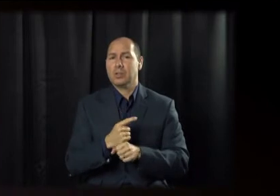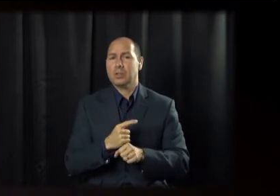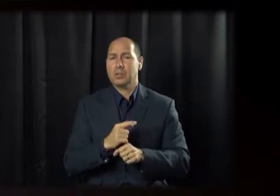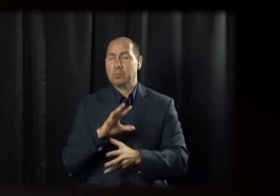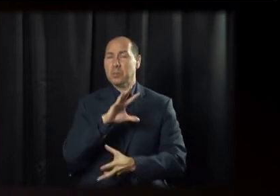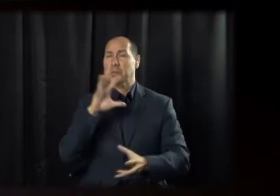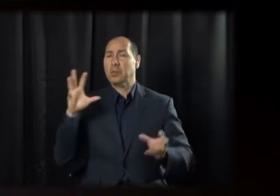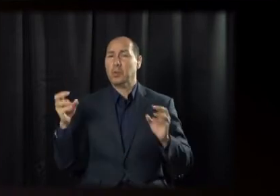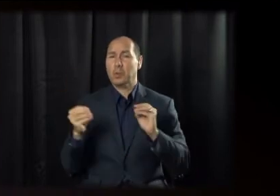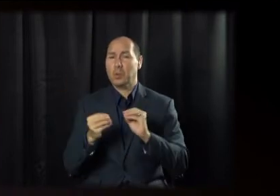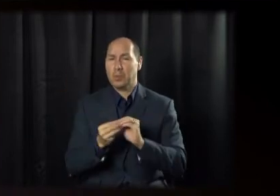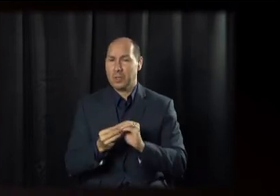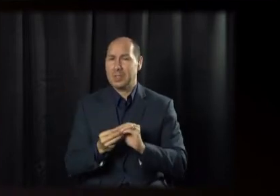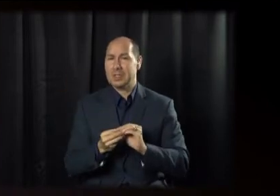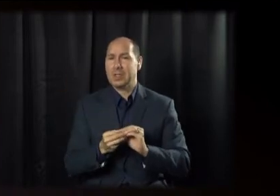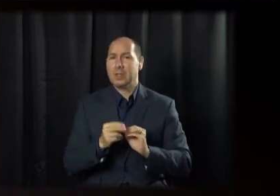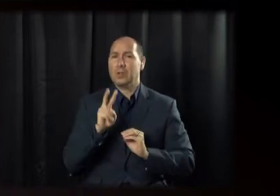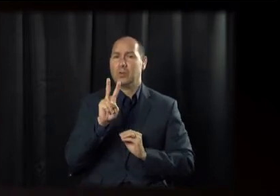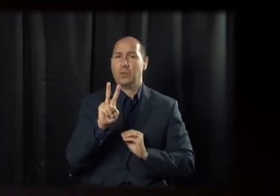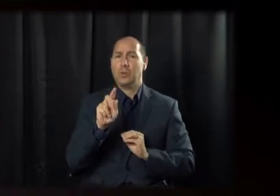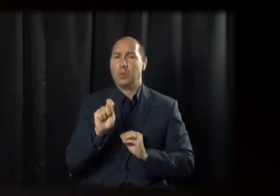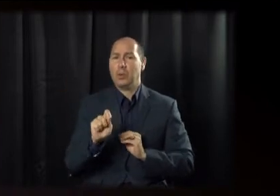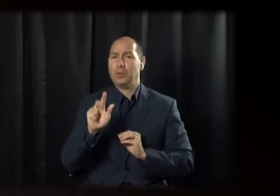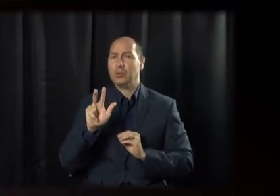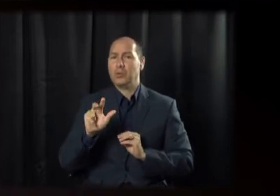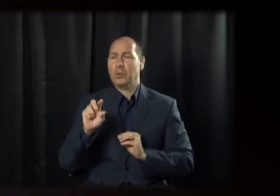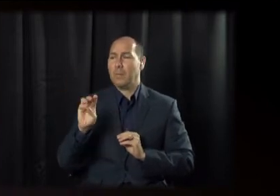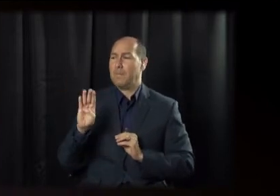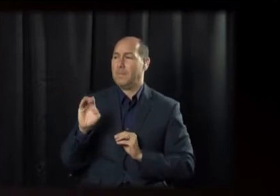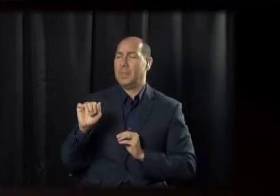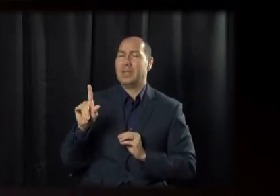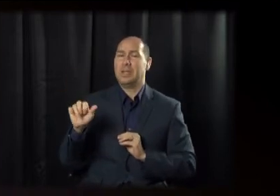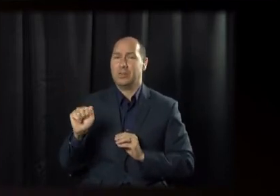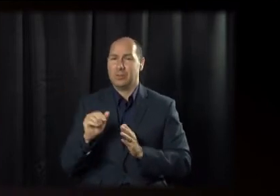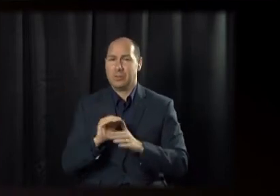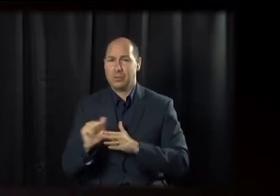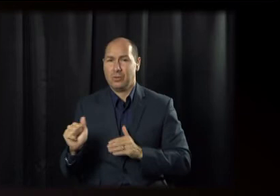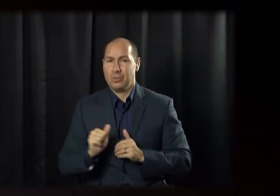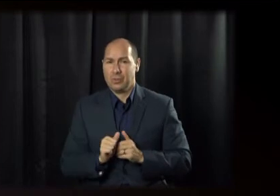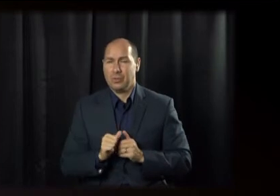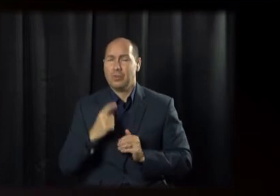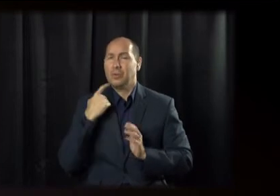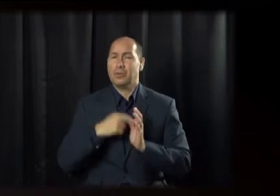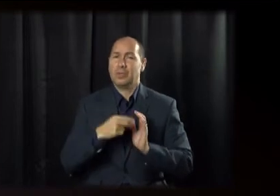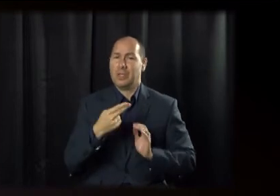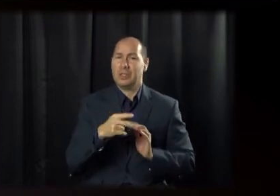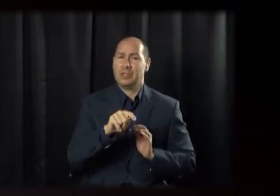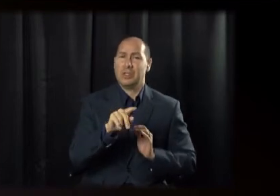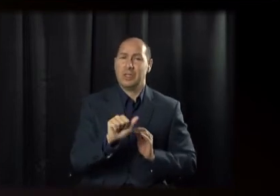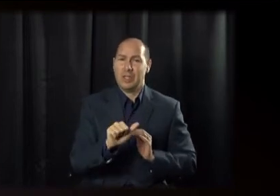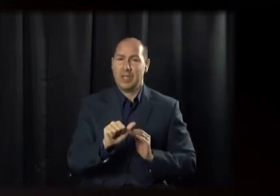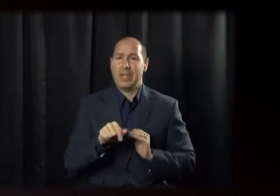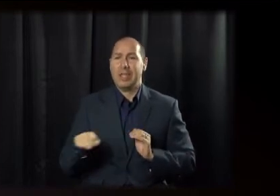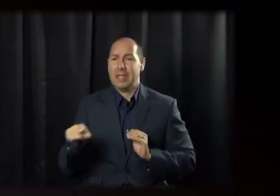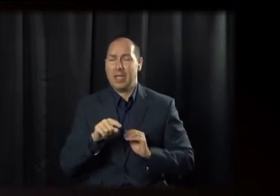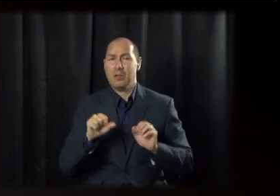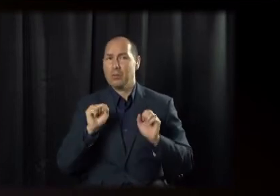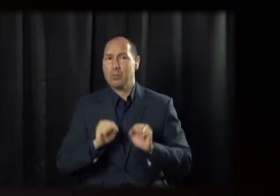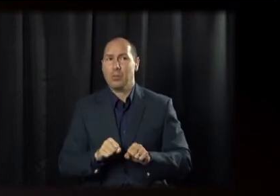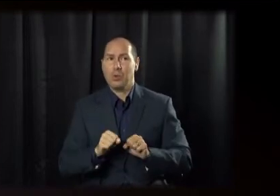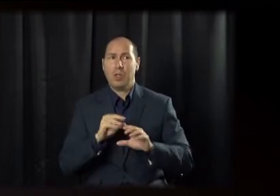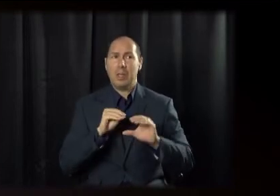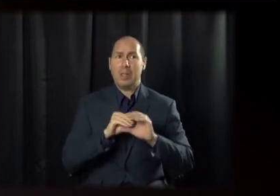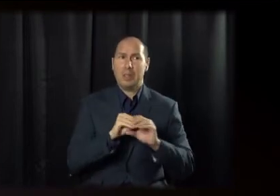$2.3 billion. These persistent deficits significantly limit HTA's capacity to invest and maintain